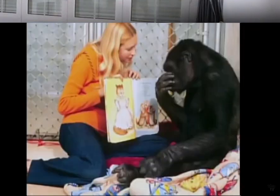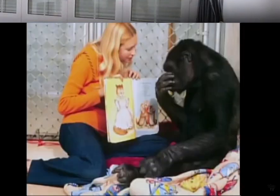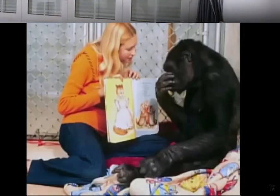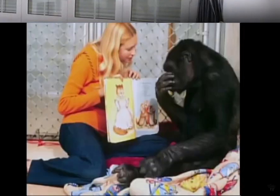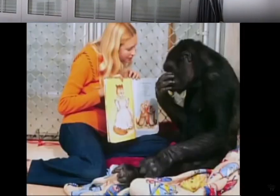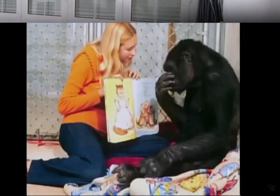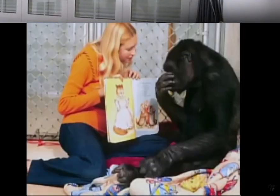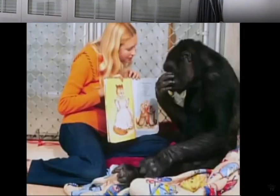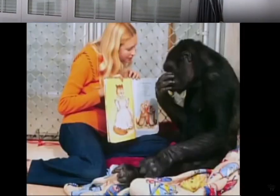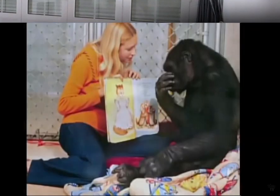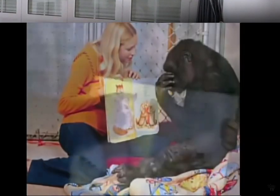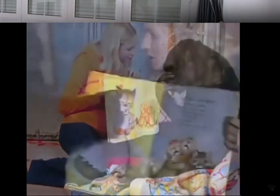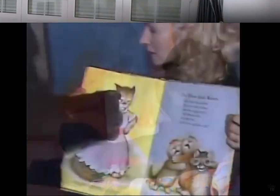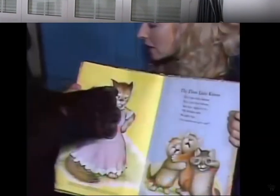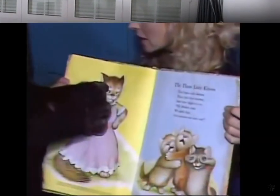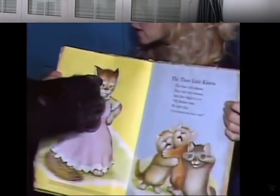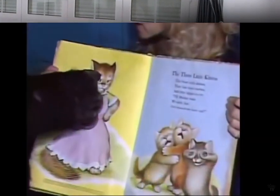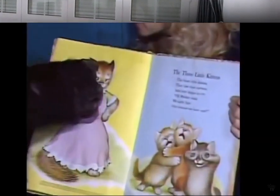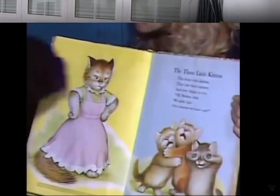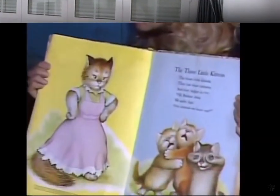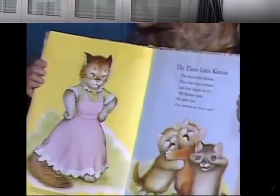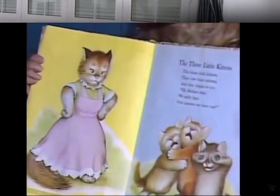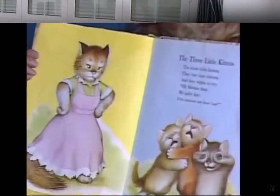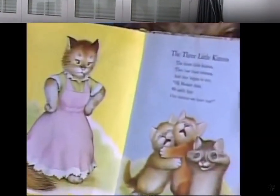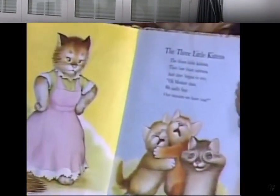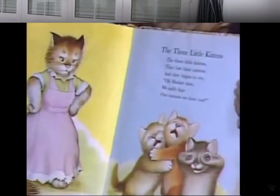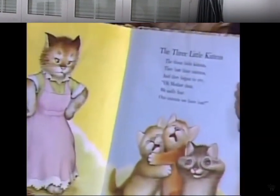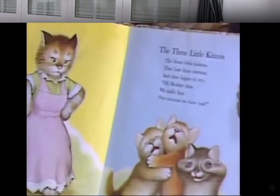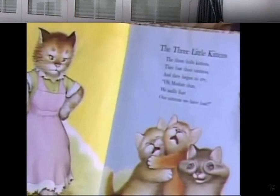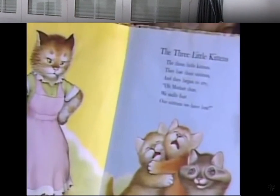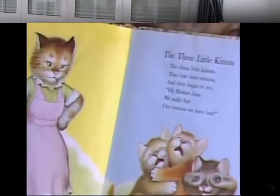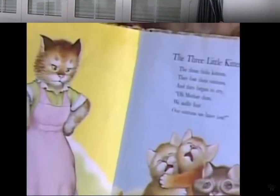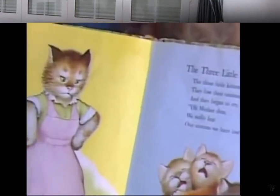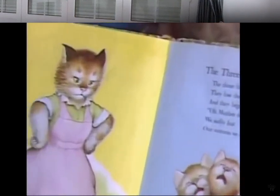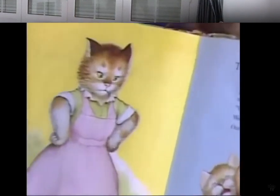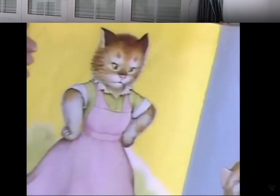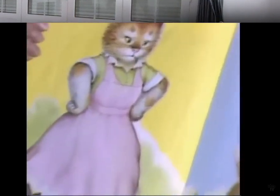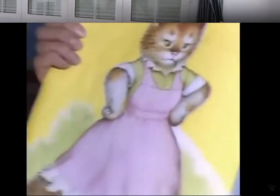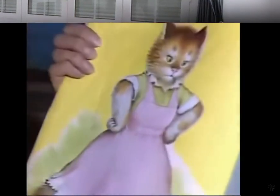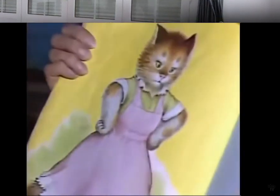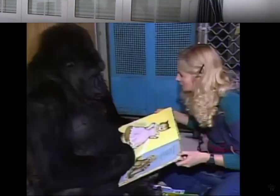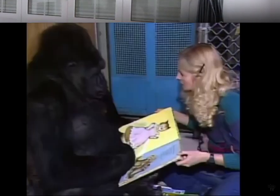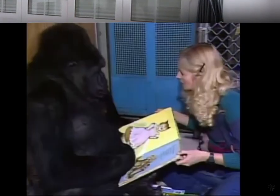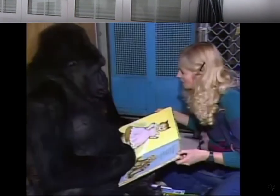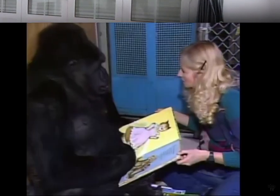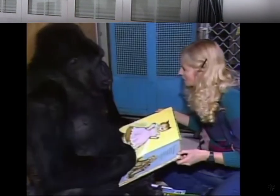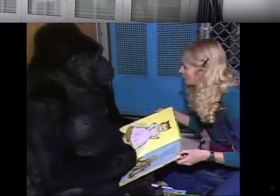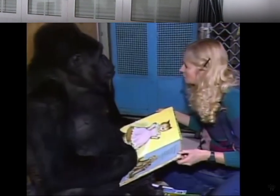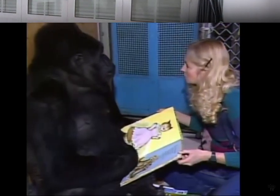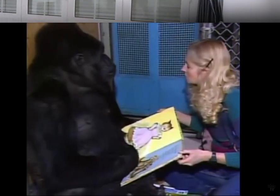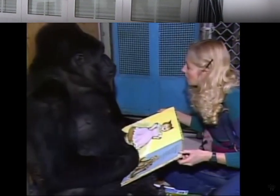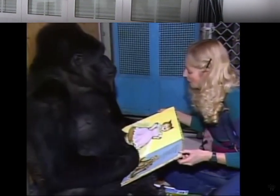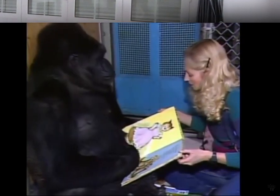Three Little Kittens. Coco would ask Penny to read it again and again. No. Lost their kittens. The kittens! I remember